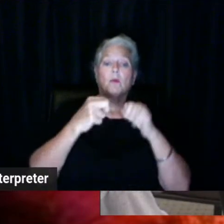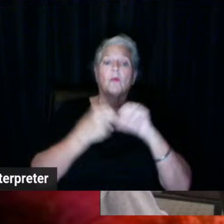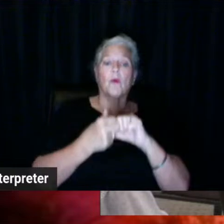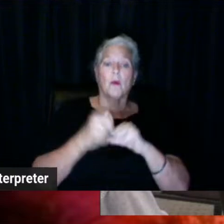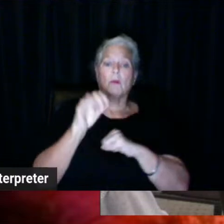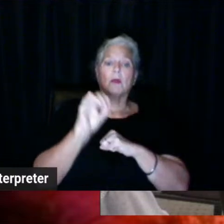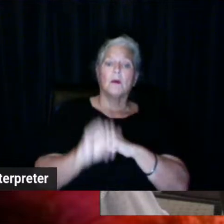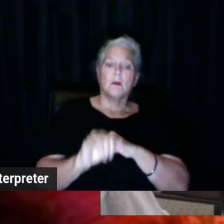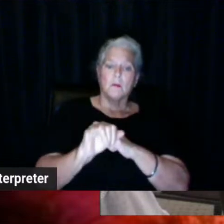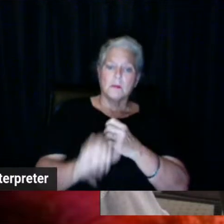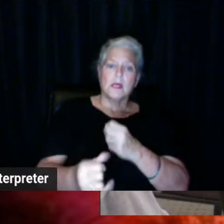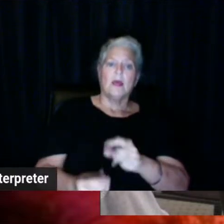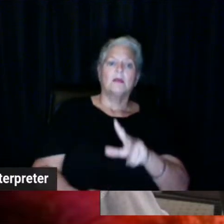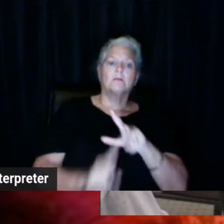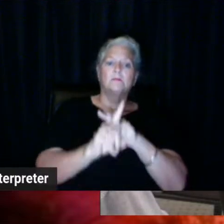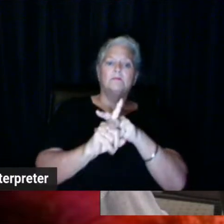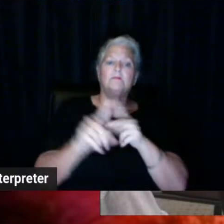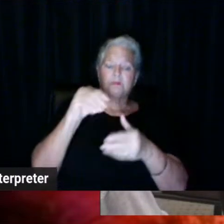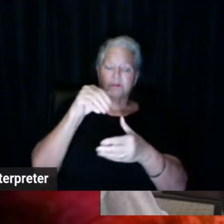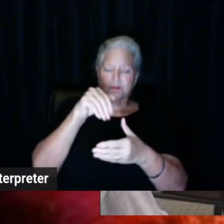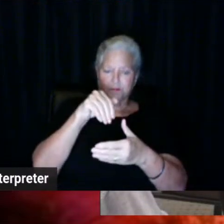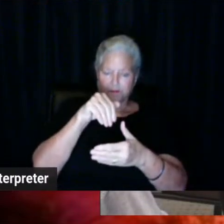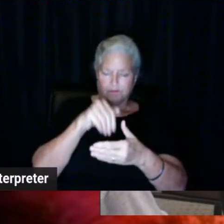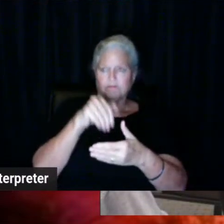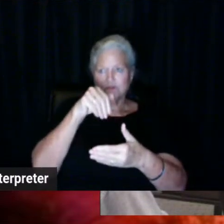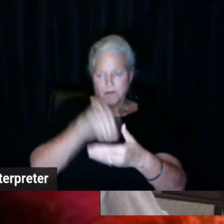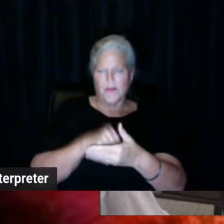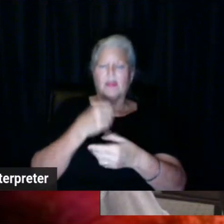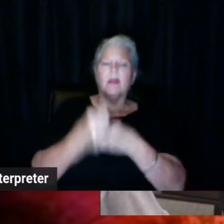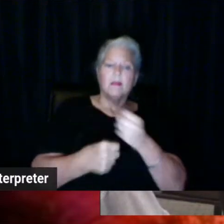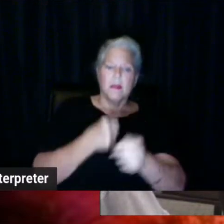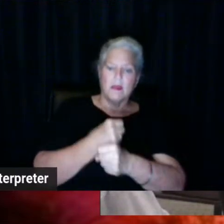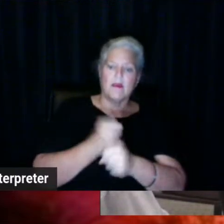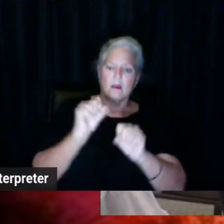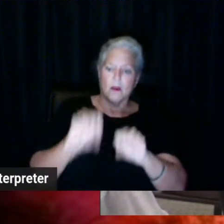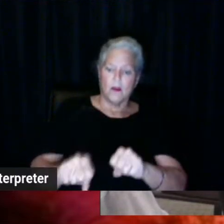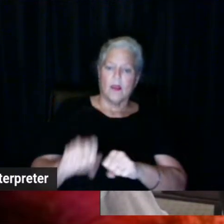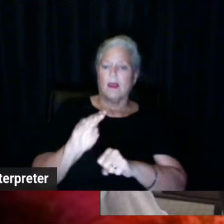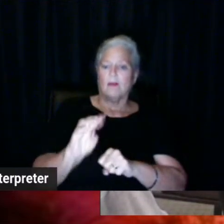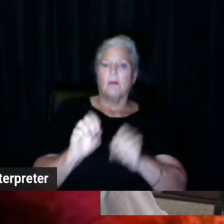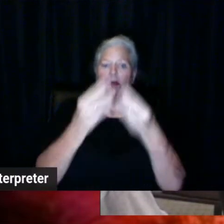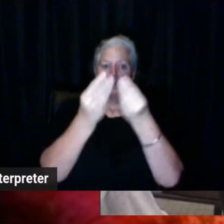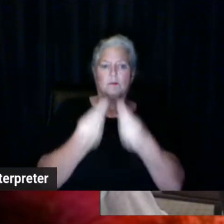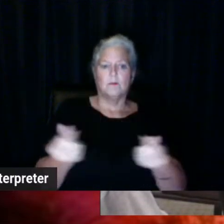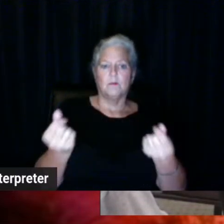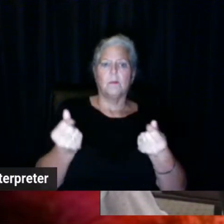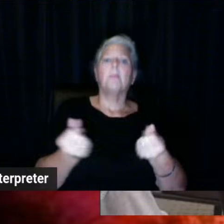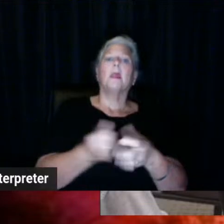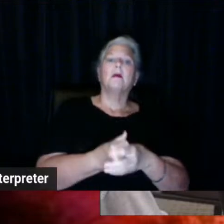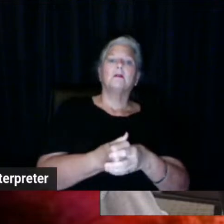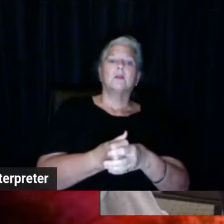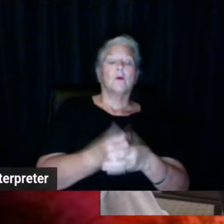raised during the year resolve themselves for the most part. So we get to the end of the year and we just have three such